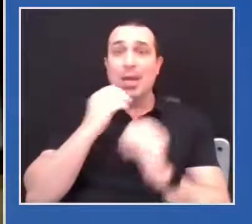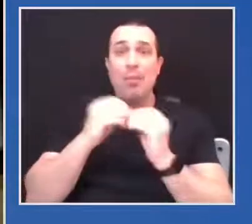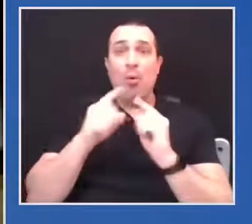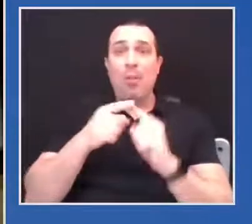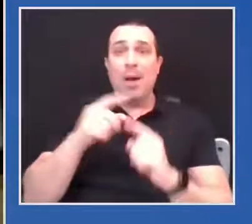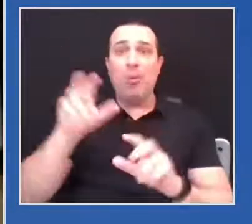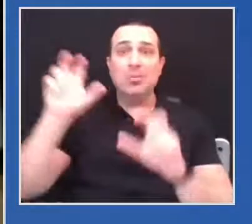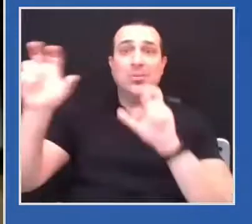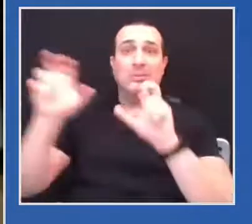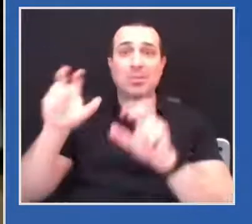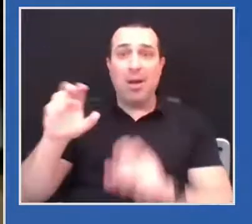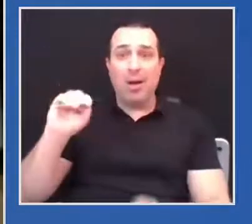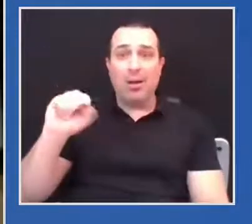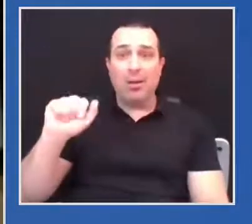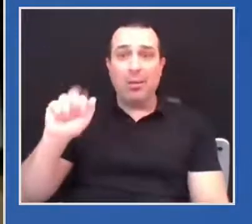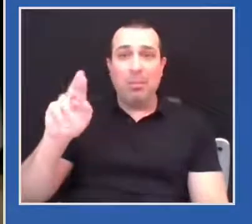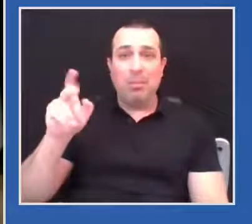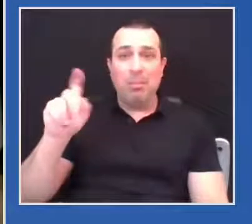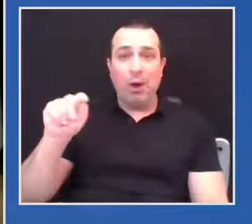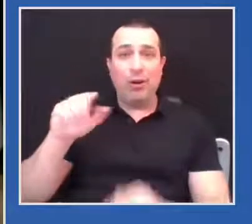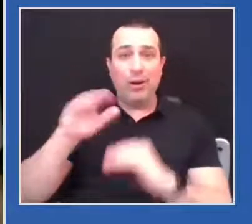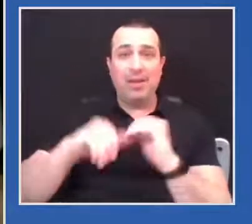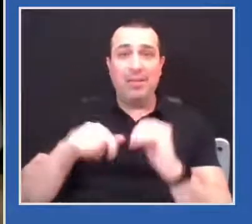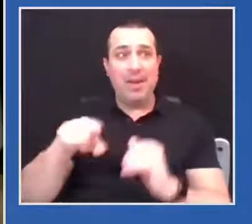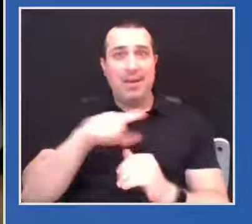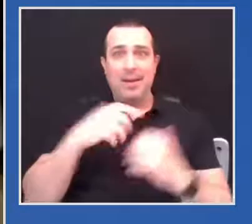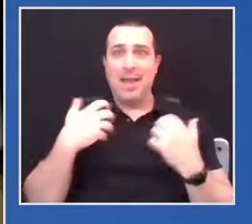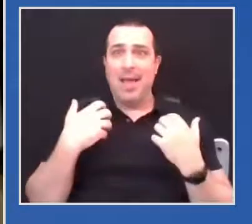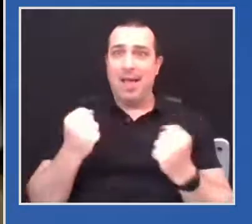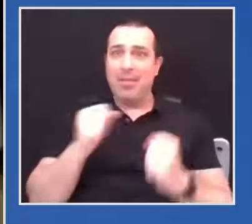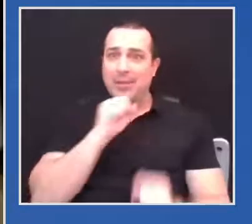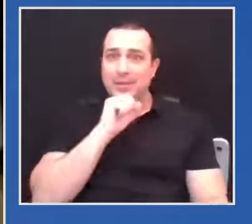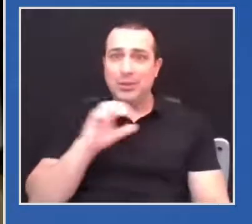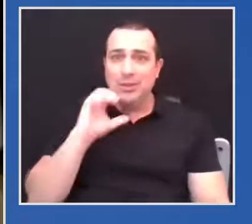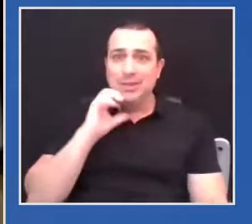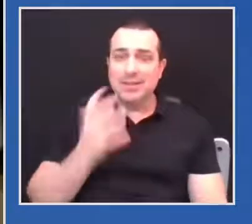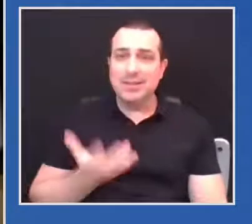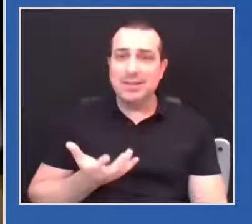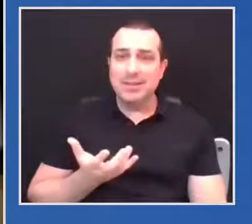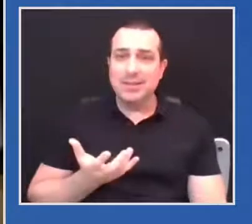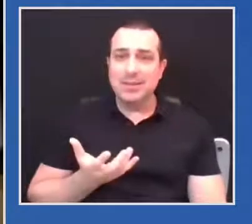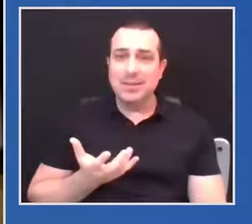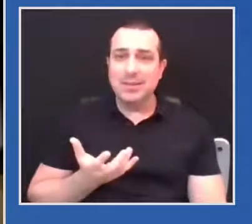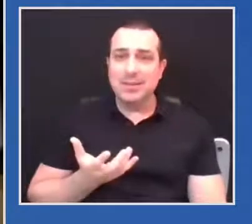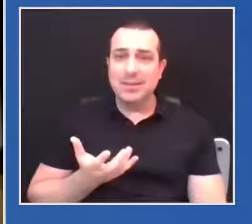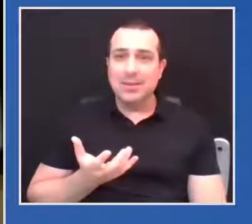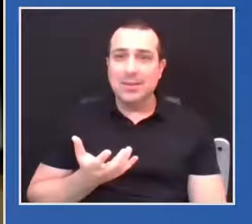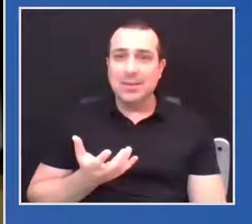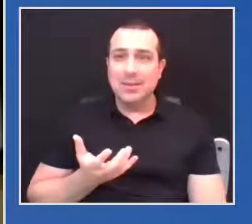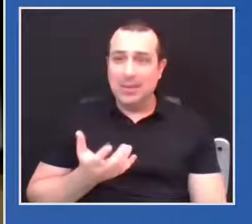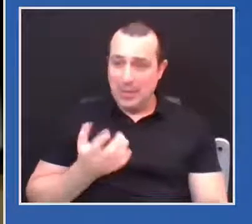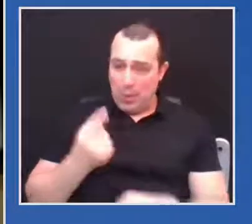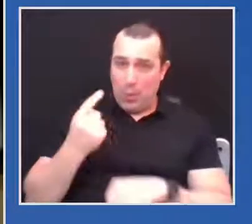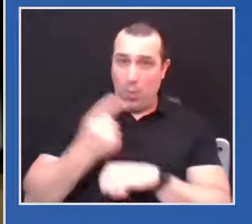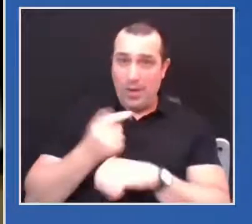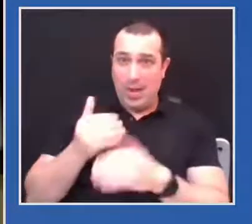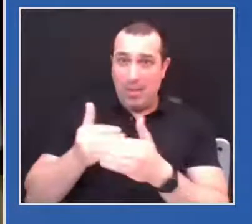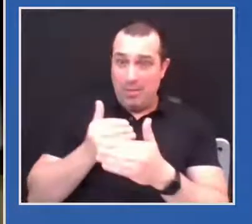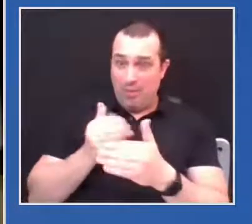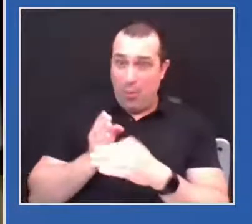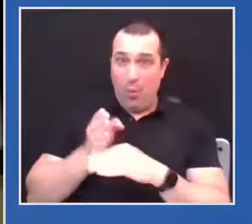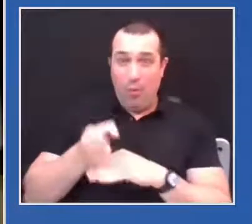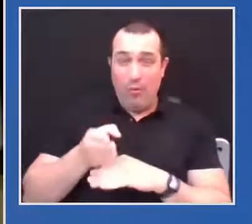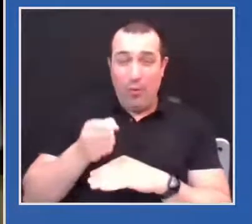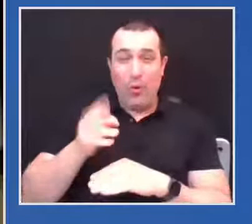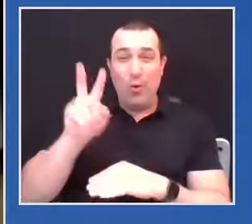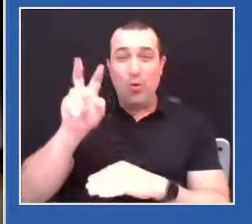about, well-being of seniors. One day before we crossed the threshold of 200,000 deaths, you may recall